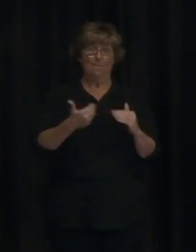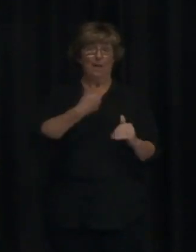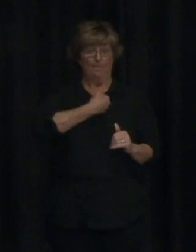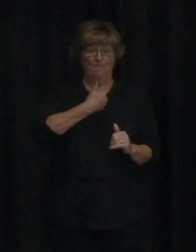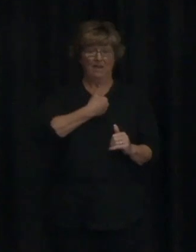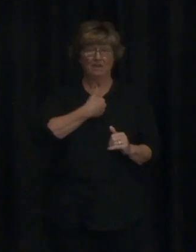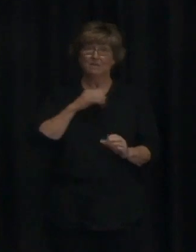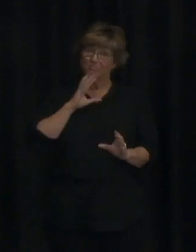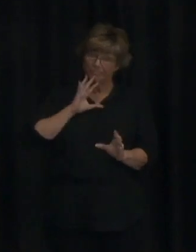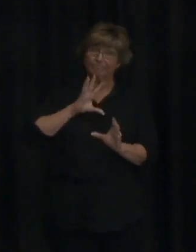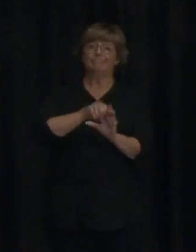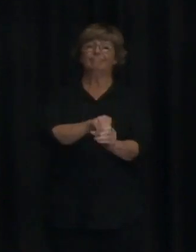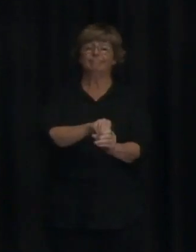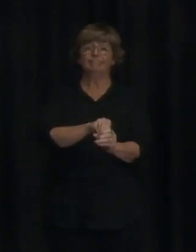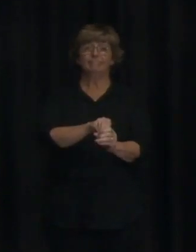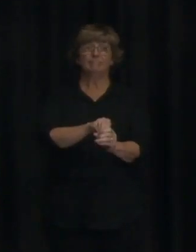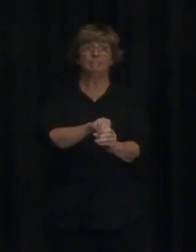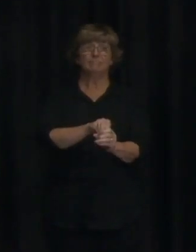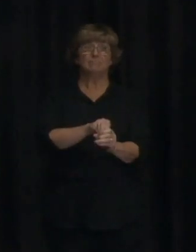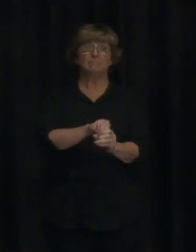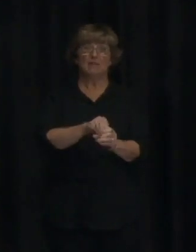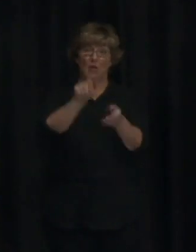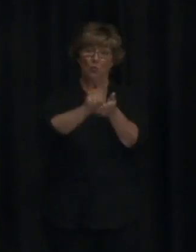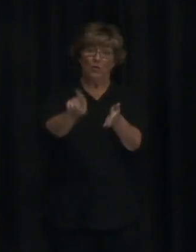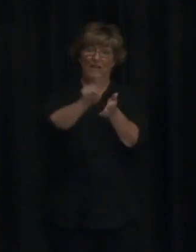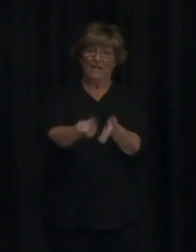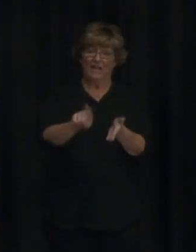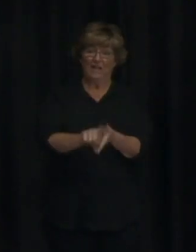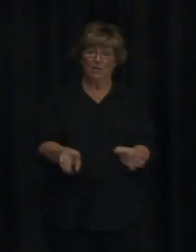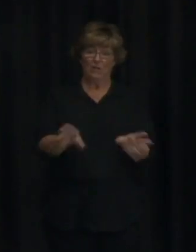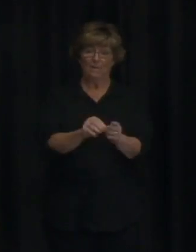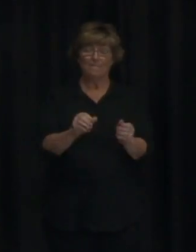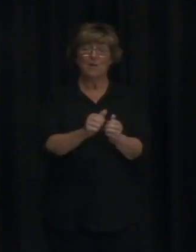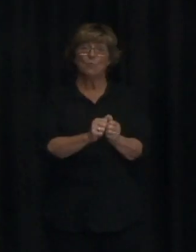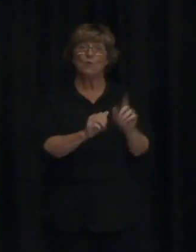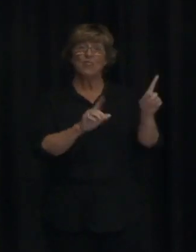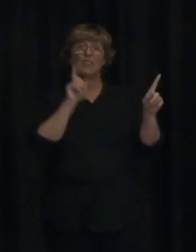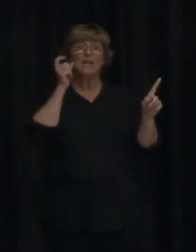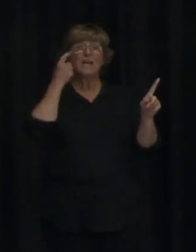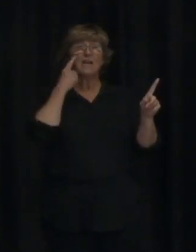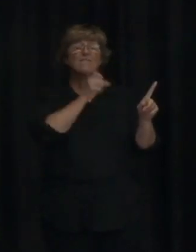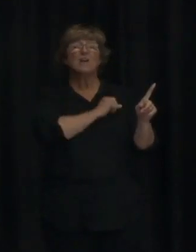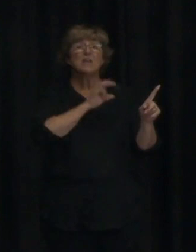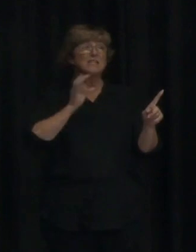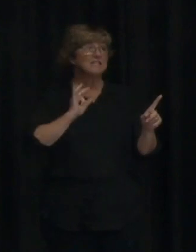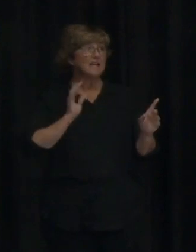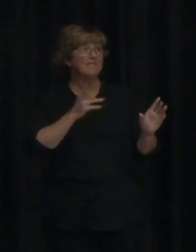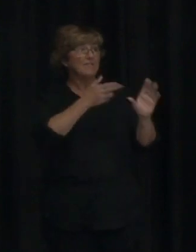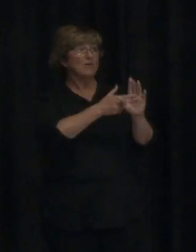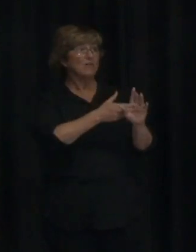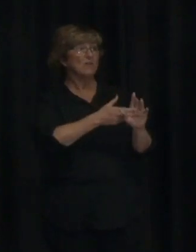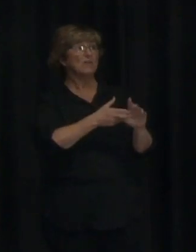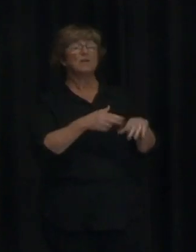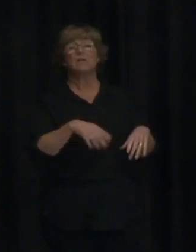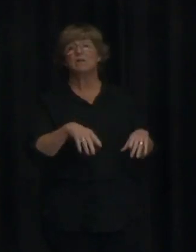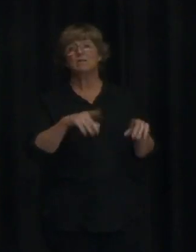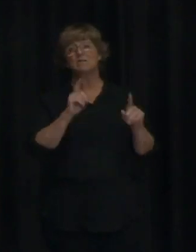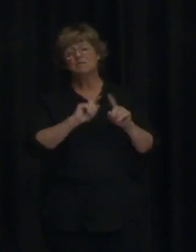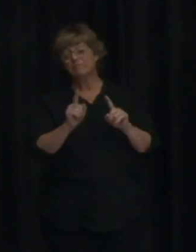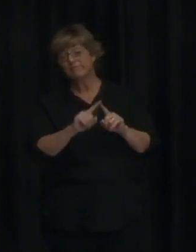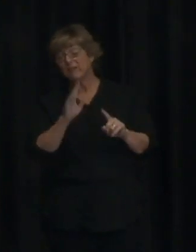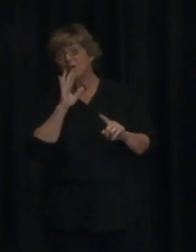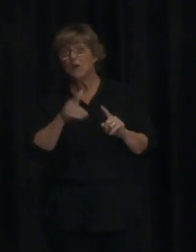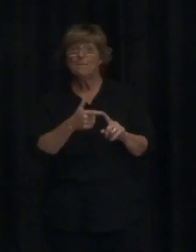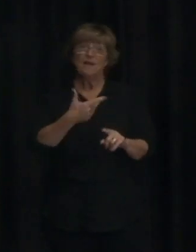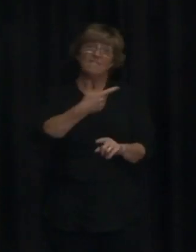been participating in practically weekly meetings with the governor's staff. I actually was able to join the governor in Cal Expo to talk about vaccines,